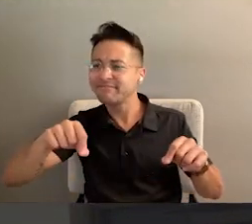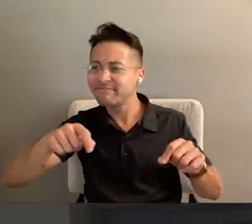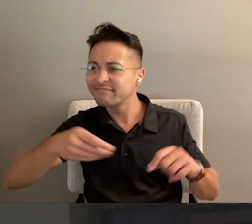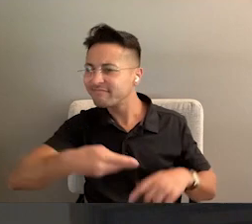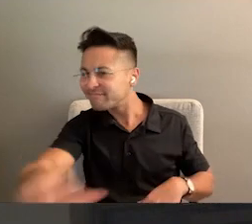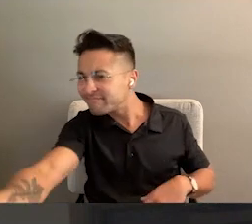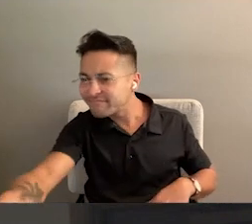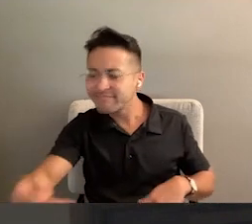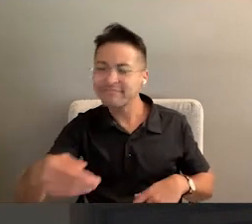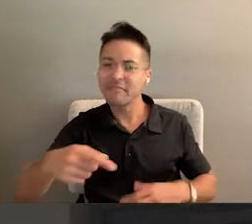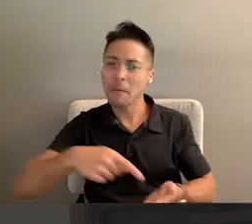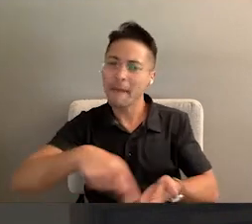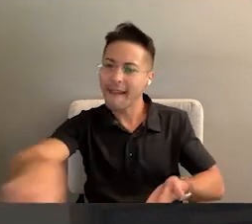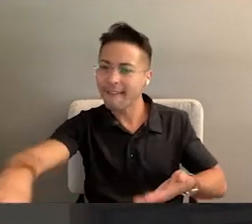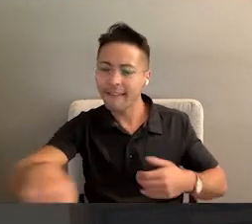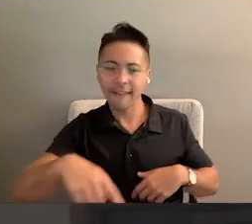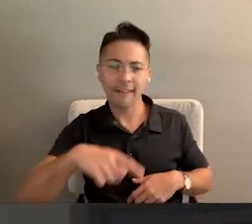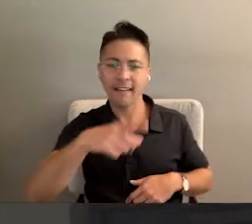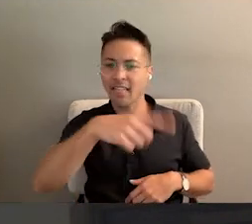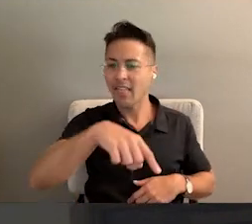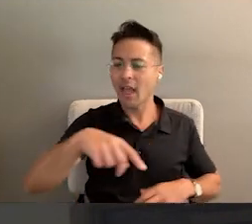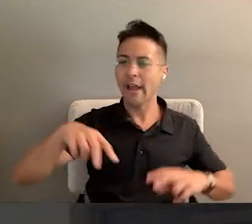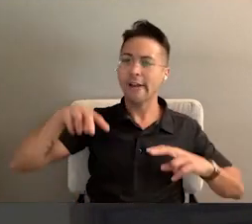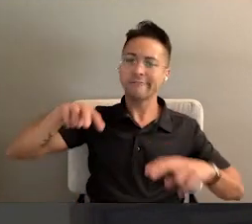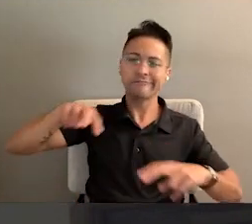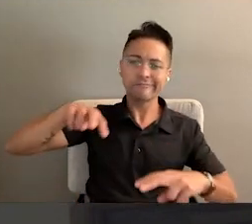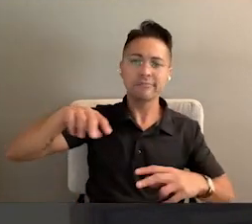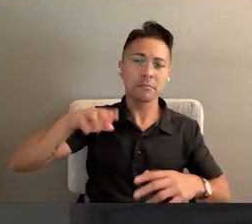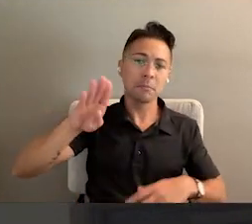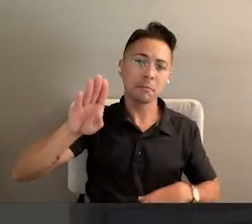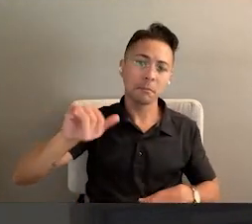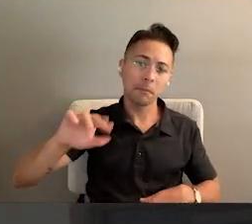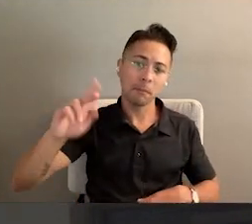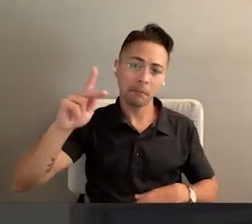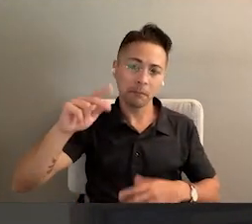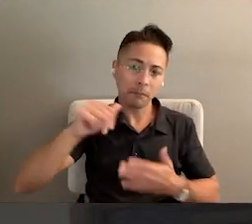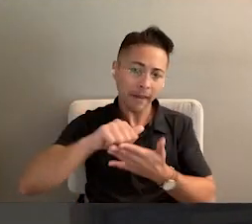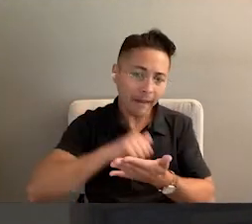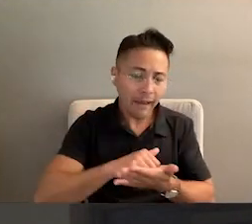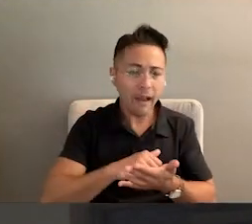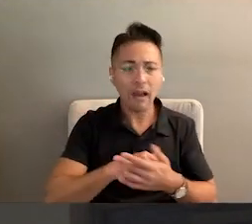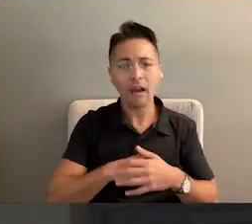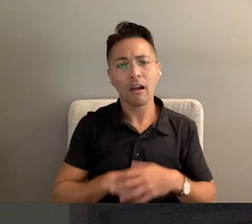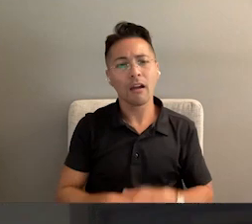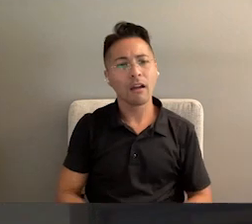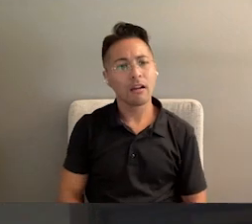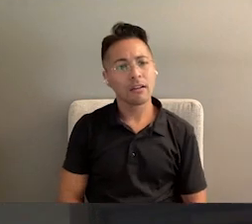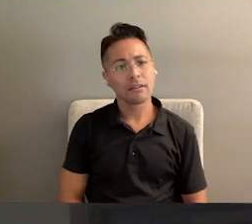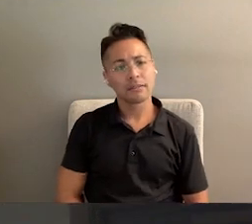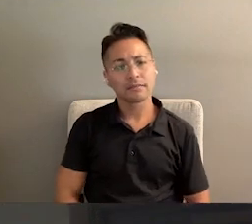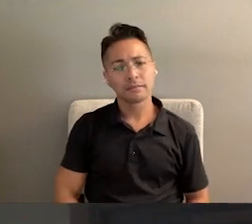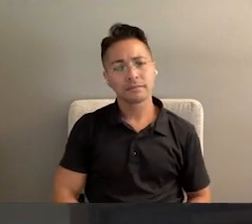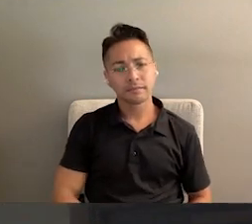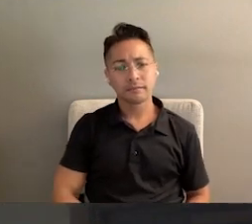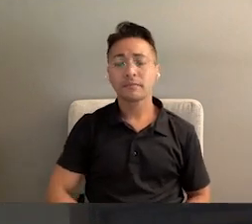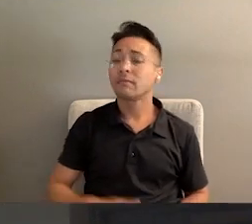MAINS''L. They're the people who write the checks. They're the people who are monitoring the bank accounts, making sure what comes in,